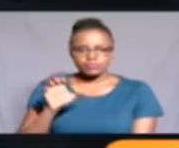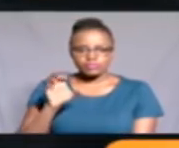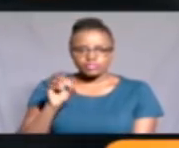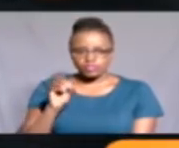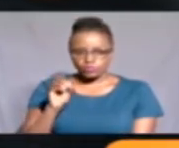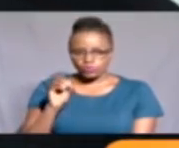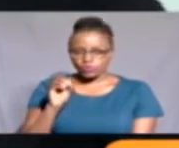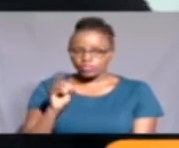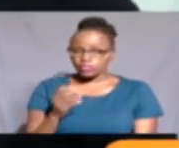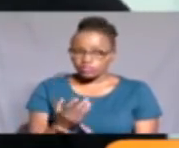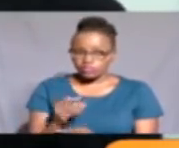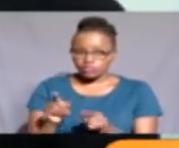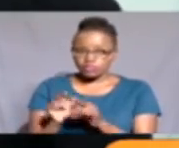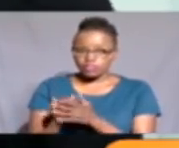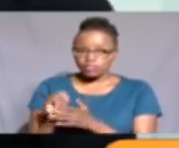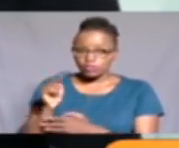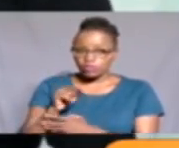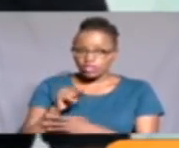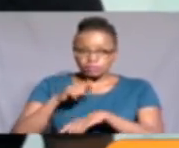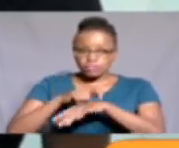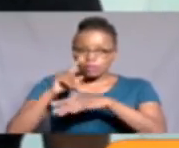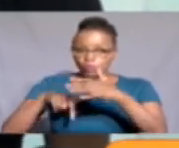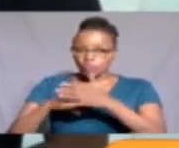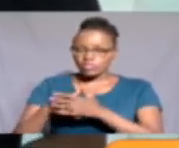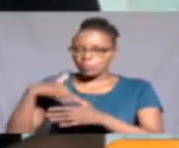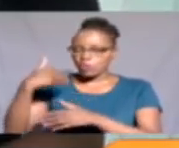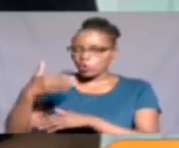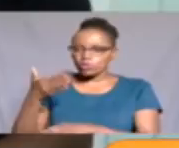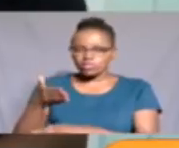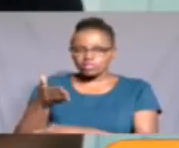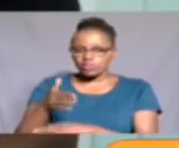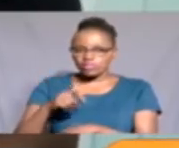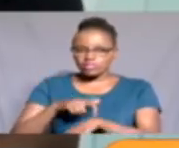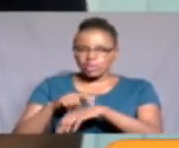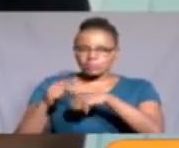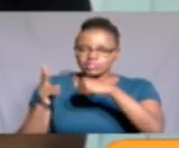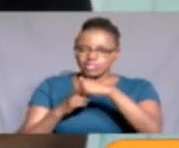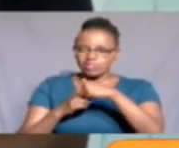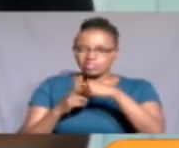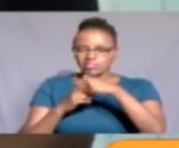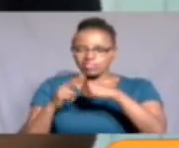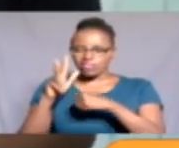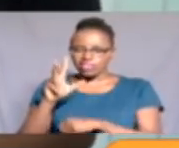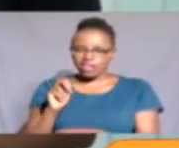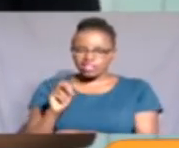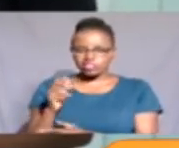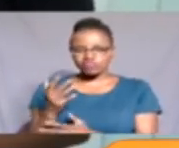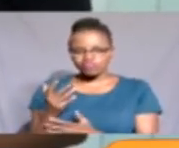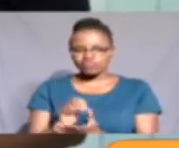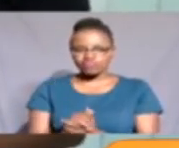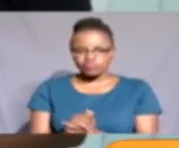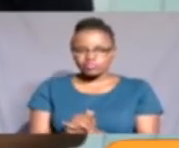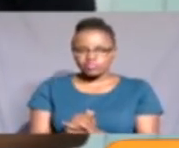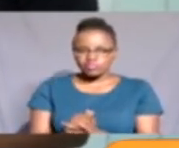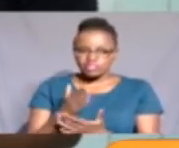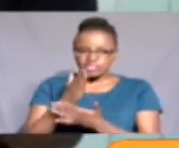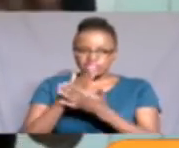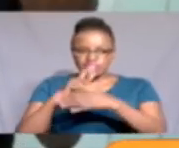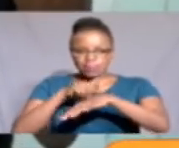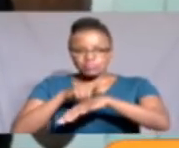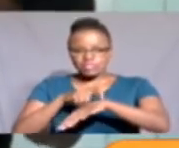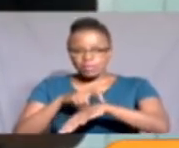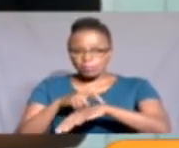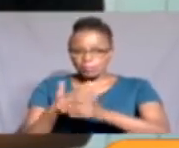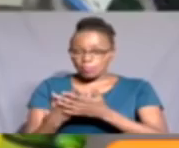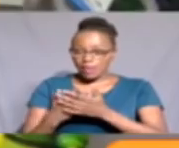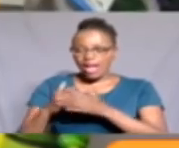Yes. So you come in at what time? I'm here at 7:30. When you leave, right? Sometimes